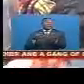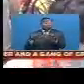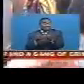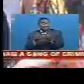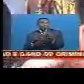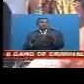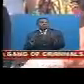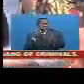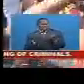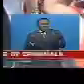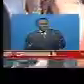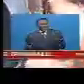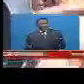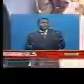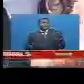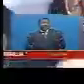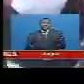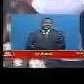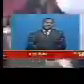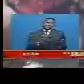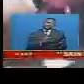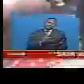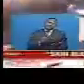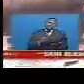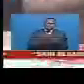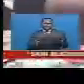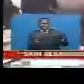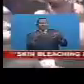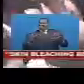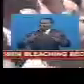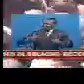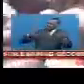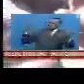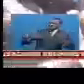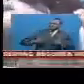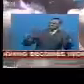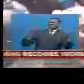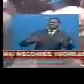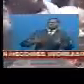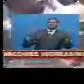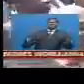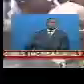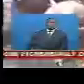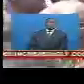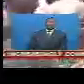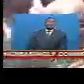scene to assess the extent of the damage. They met an angry crowd still counting their losses.